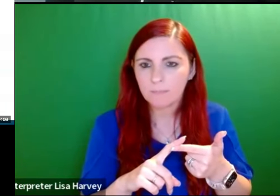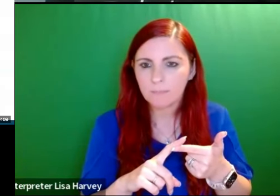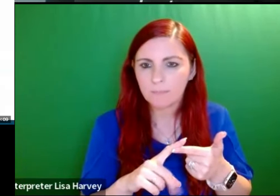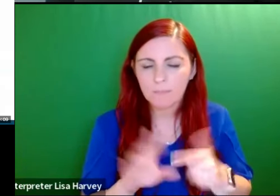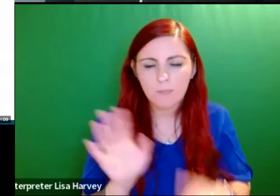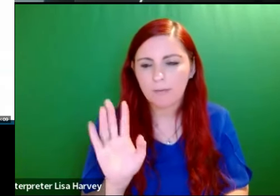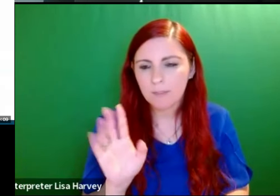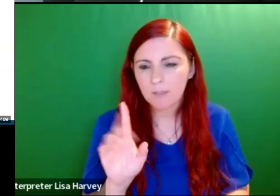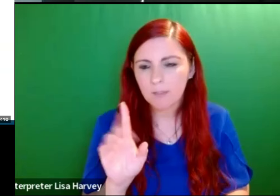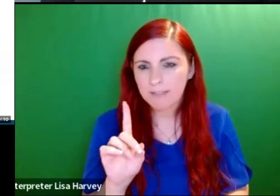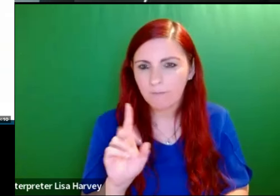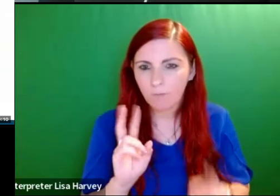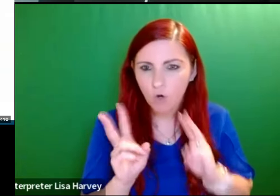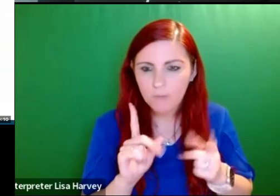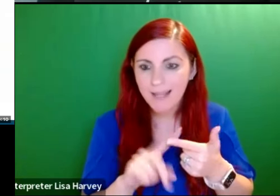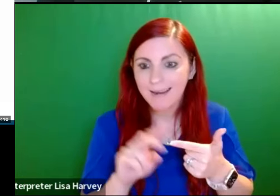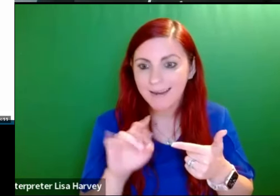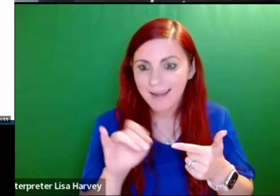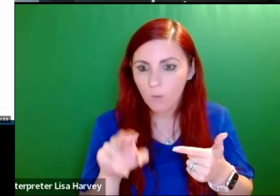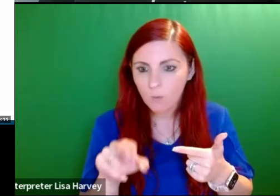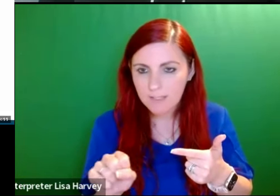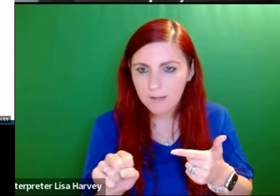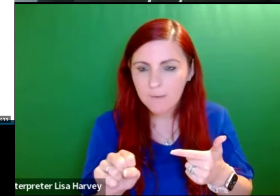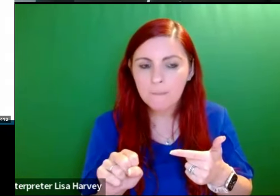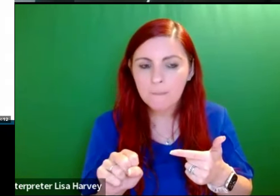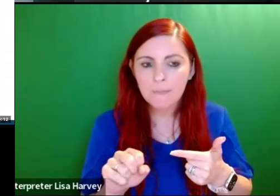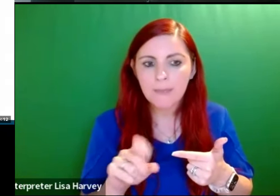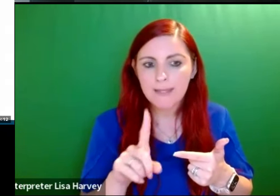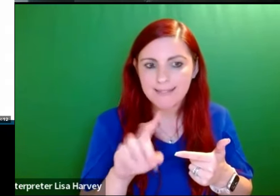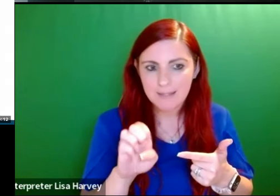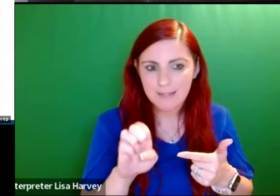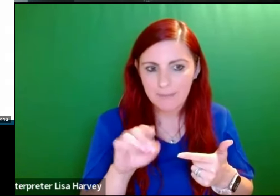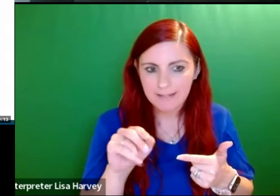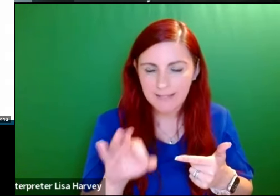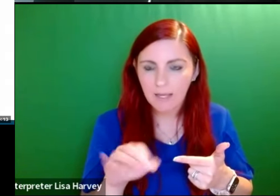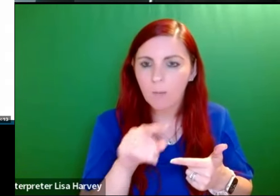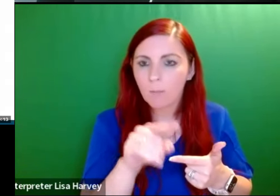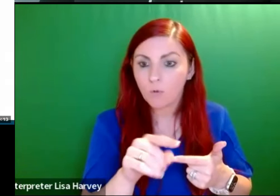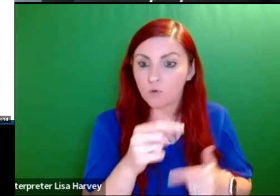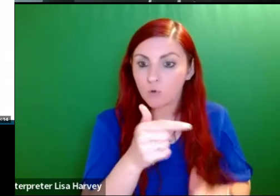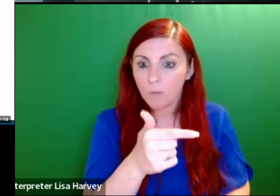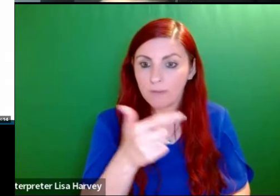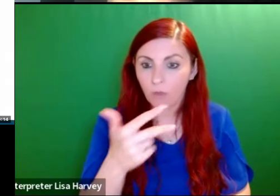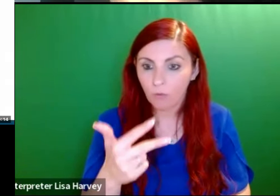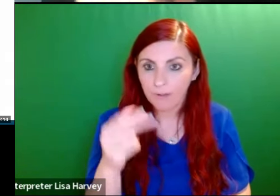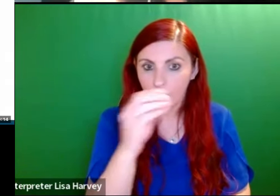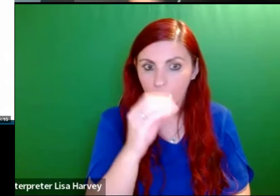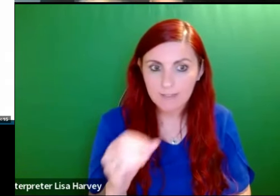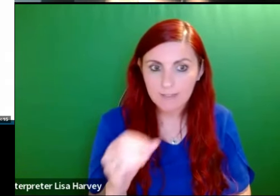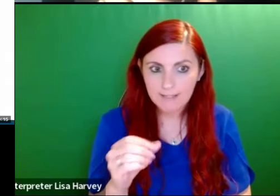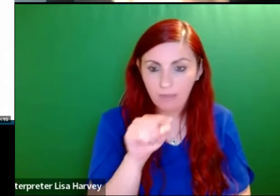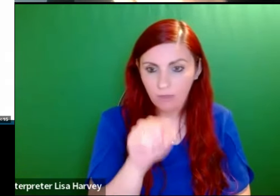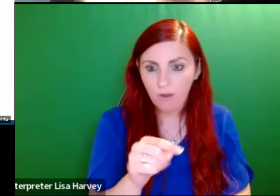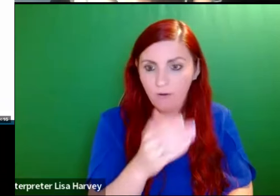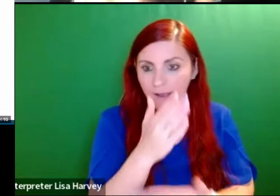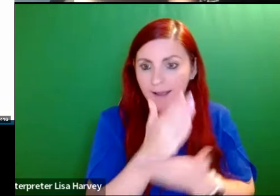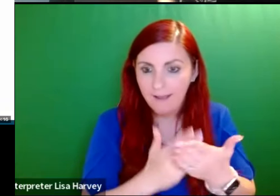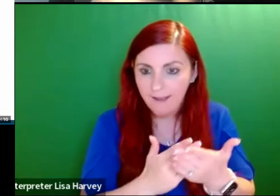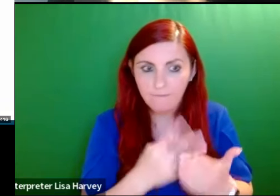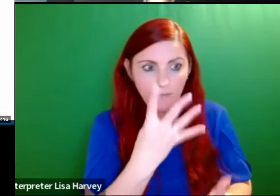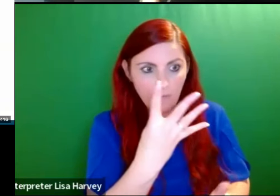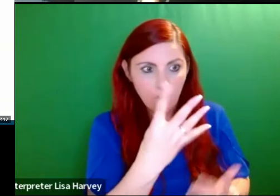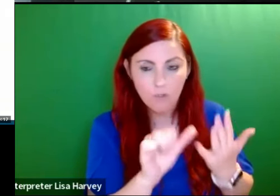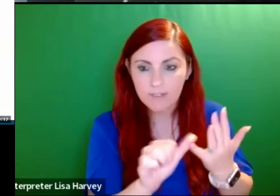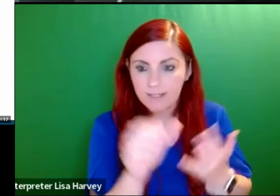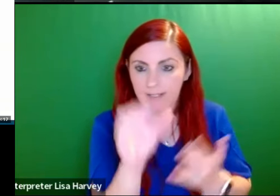depicting verbs and depicting nouns. And interestingly enough, at 23%, they make up half of the 46%